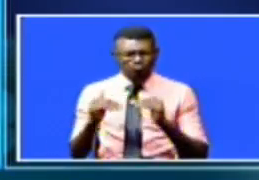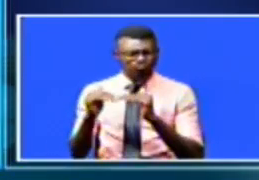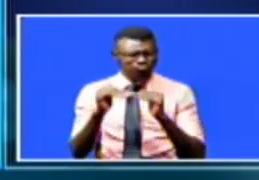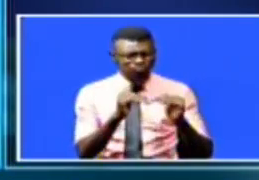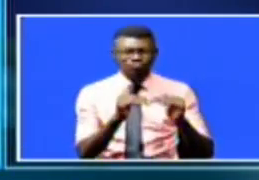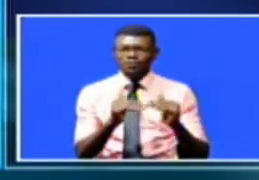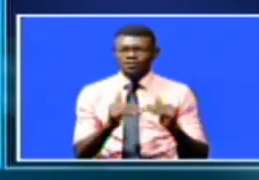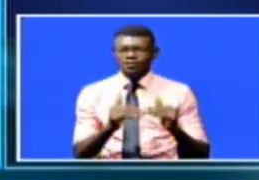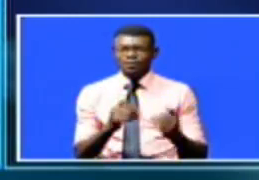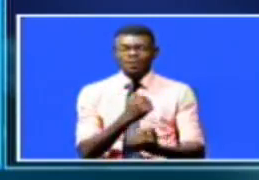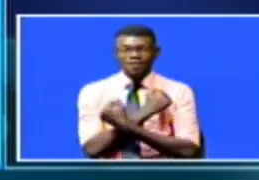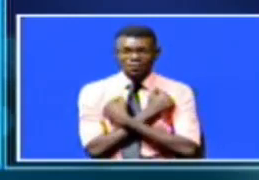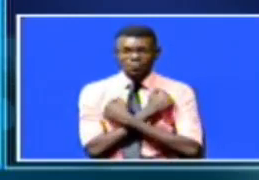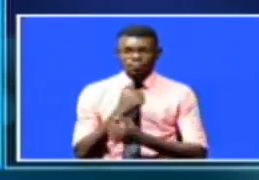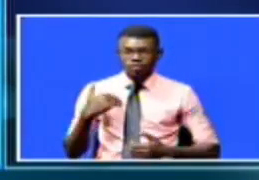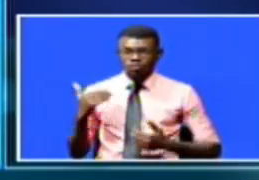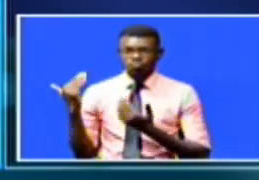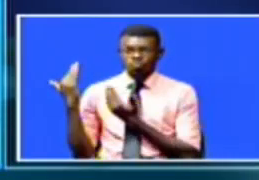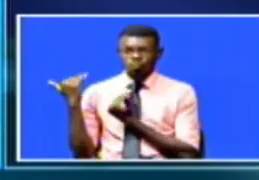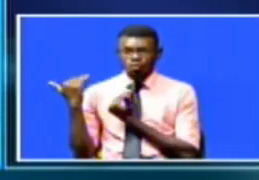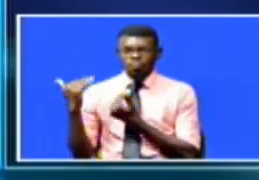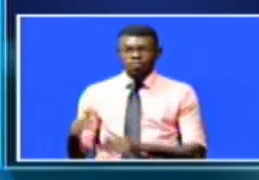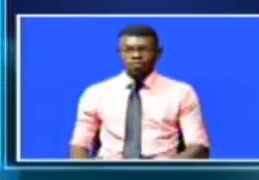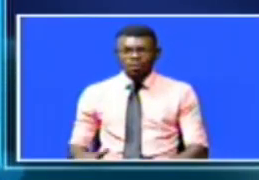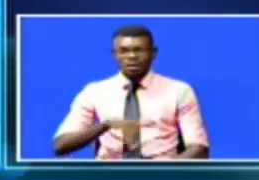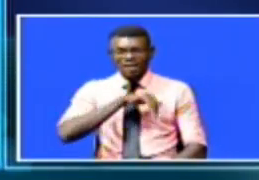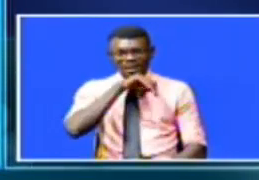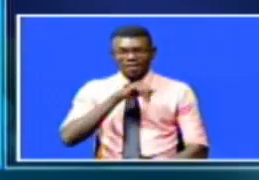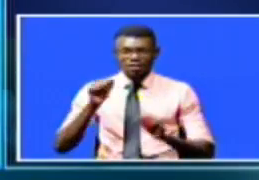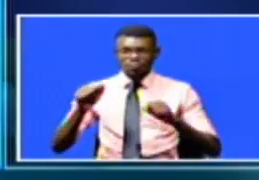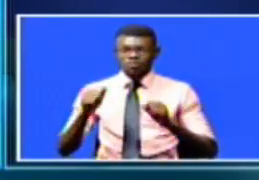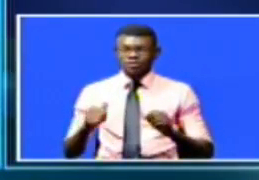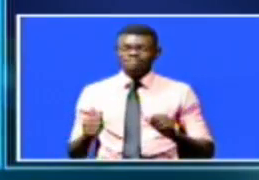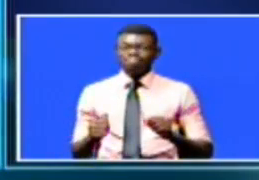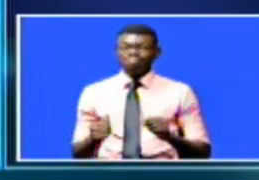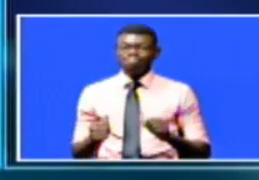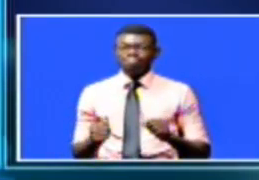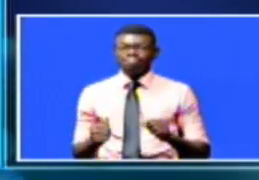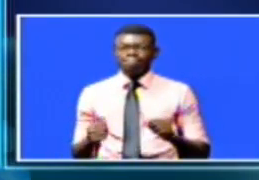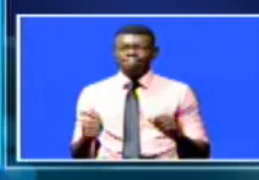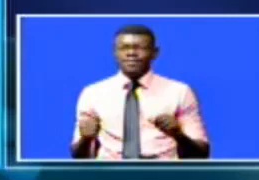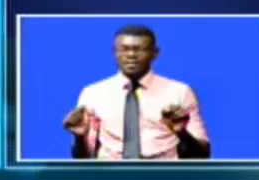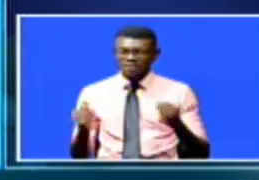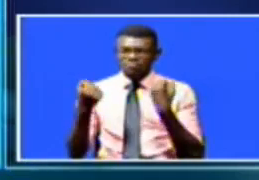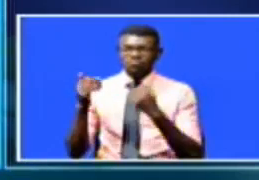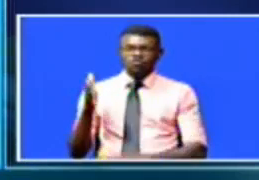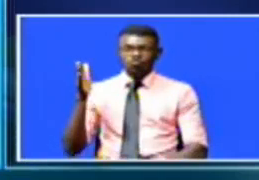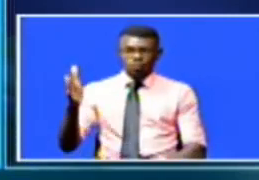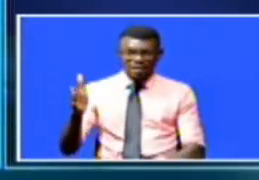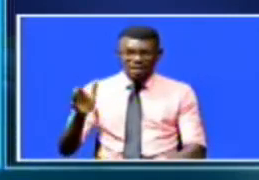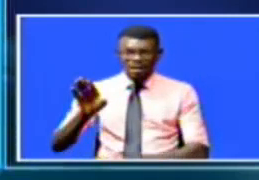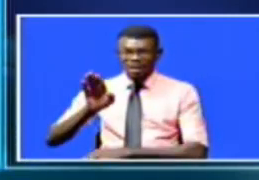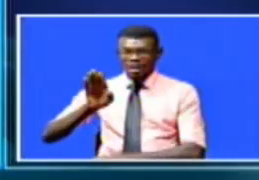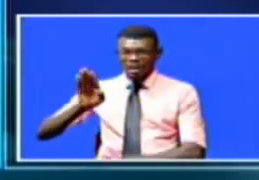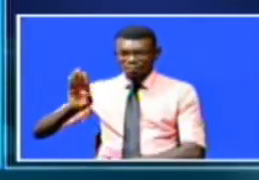that for him to be able to save the future of this nation, the future of the party, we have BBI coming up, we